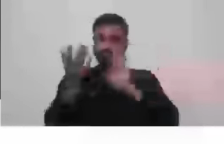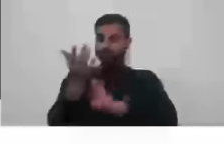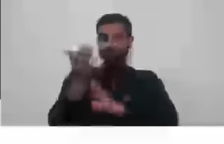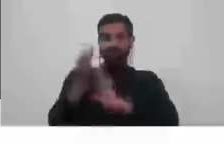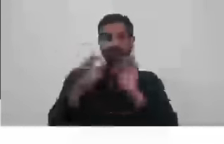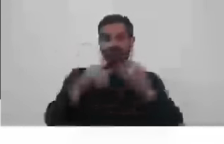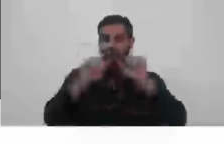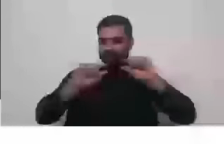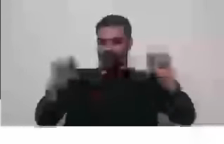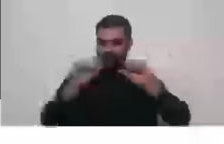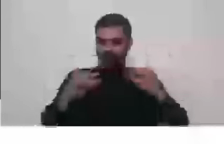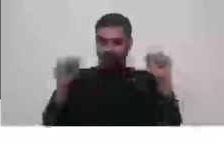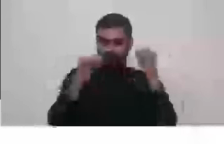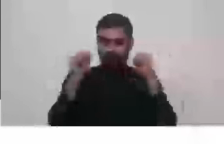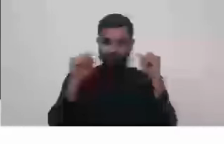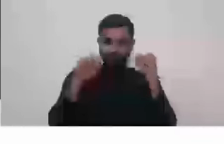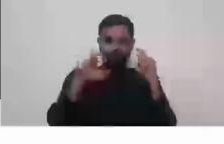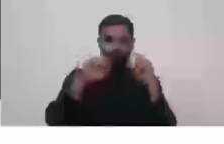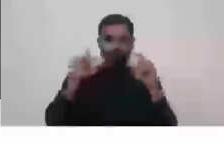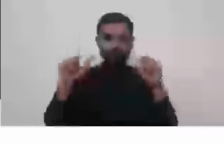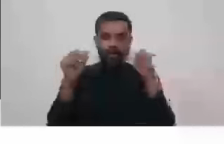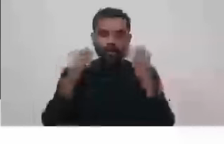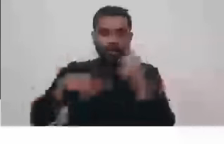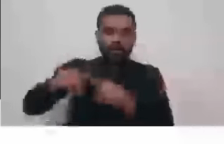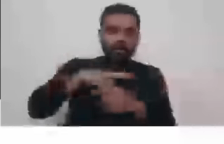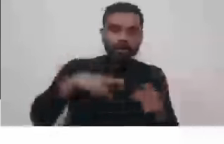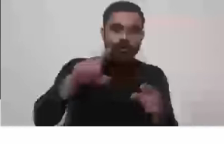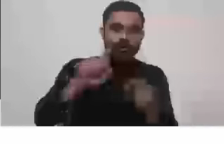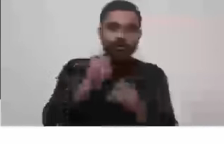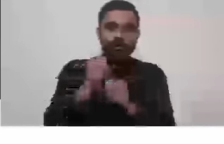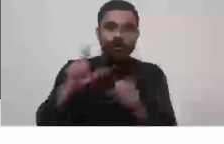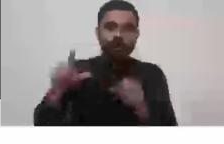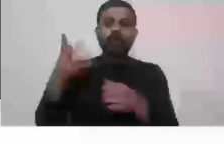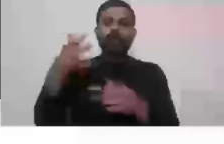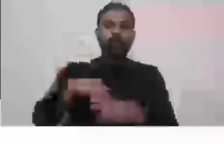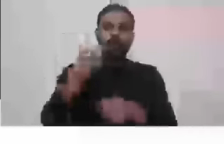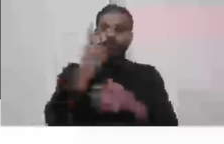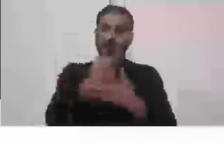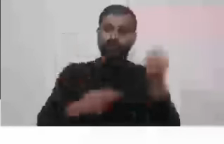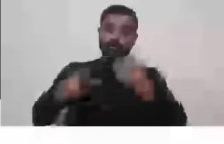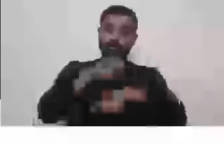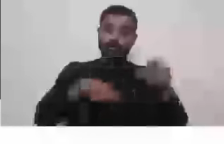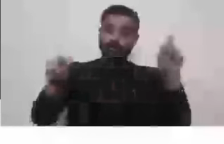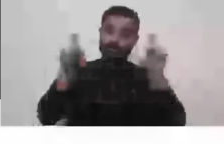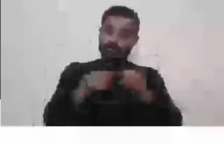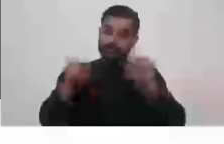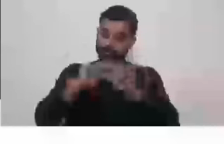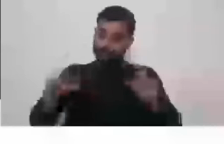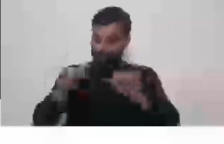sentence, Thanda Thanda Cool Cool, Garmi Kara Gul Gul. There are three languages used in the same sentence, and which I found really